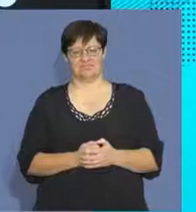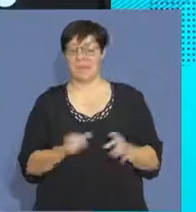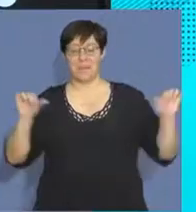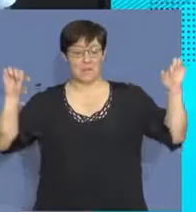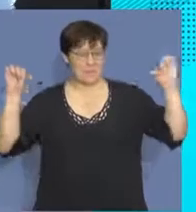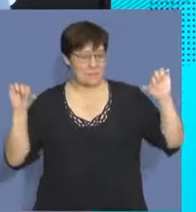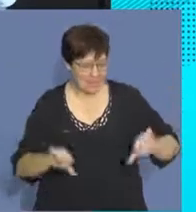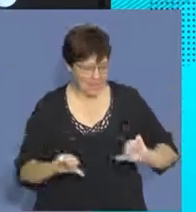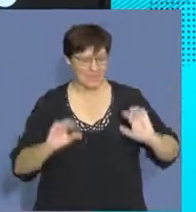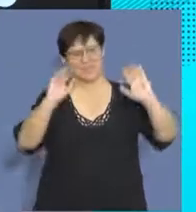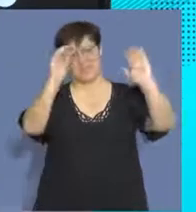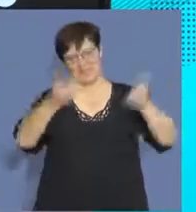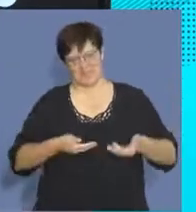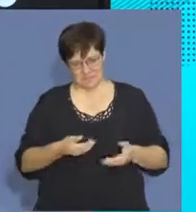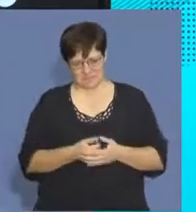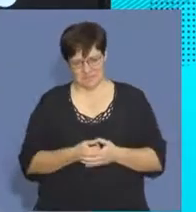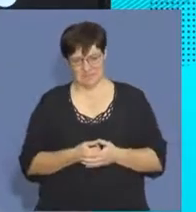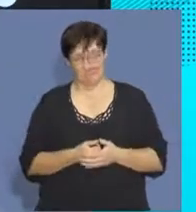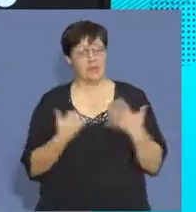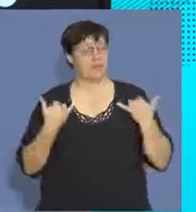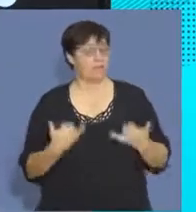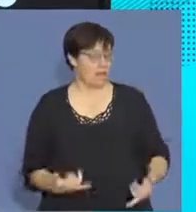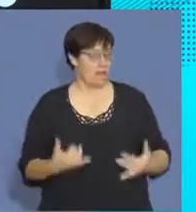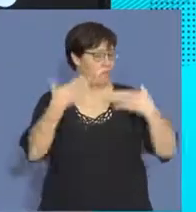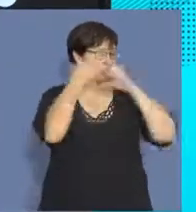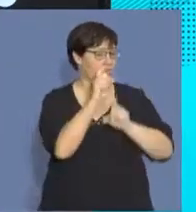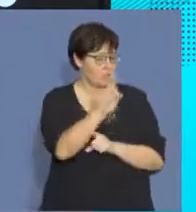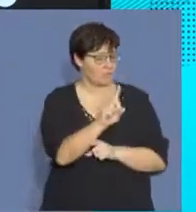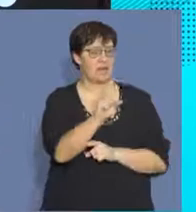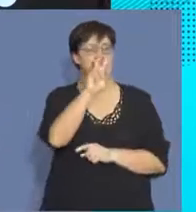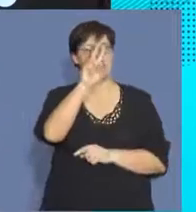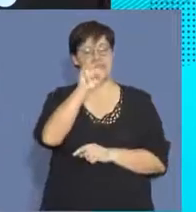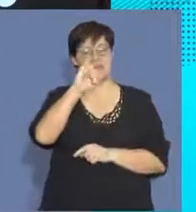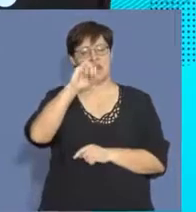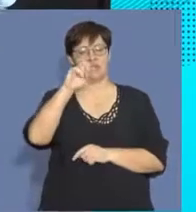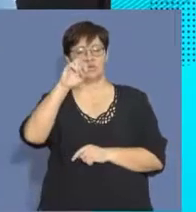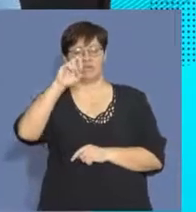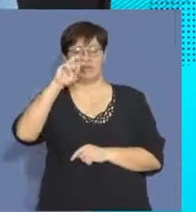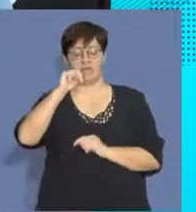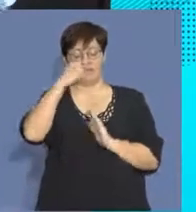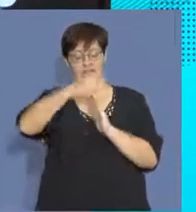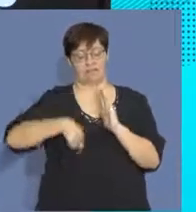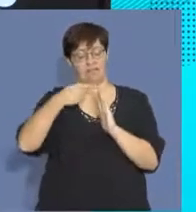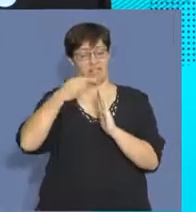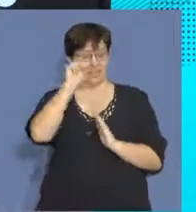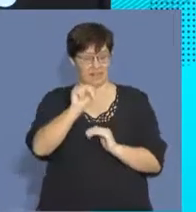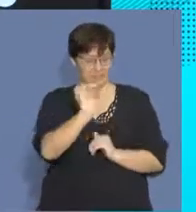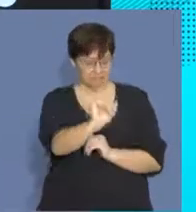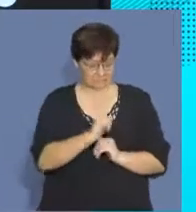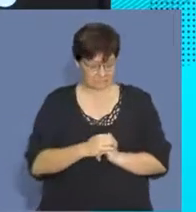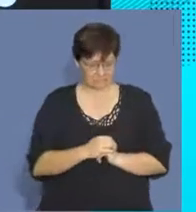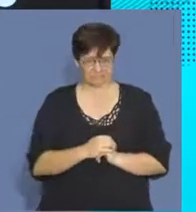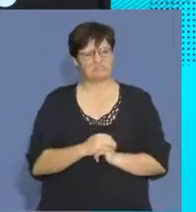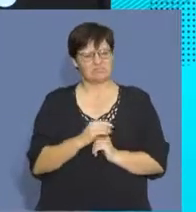Welcome back, life science learners, to this segment. In our segment, we're going to continue with the nitrogen cycle. It's important that we have an understanding of how nitrogen